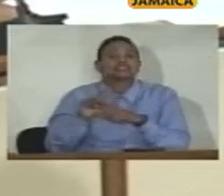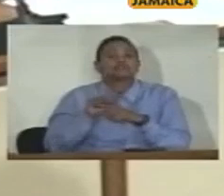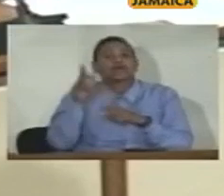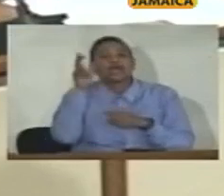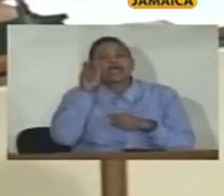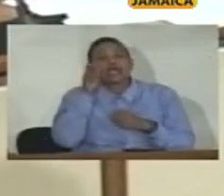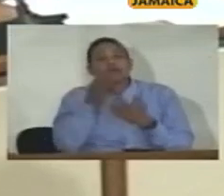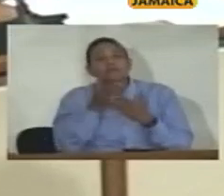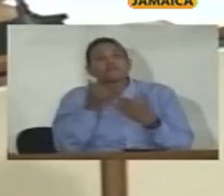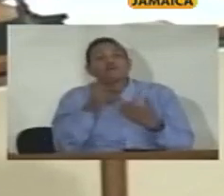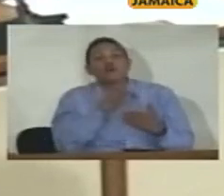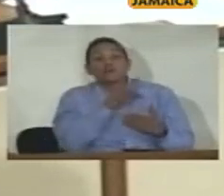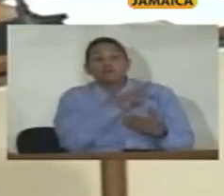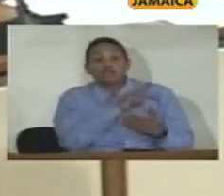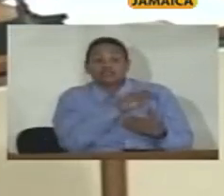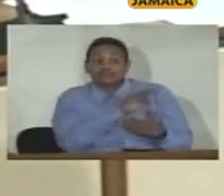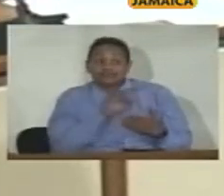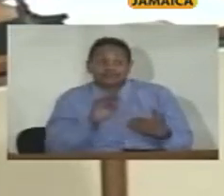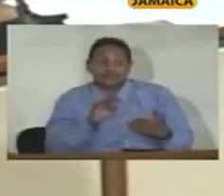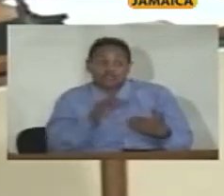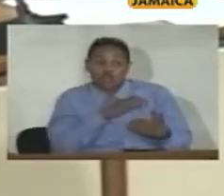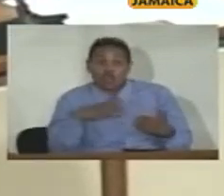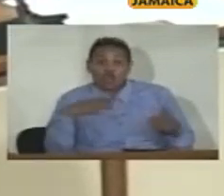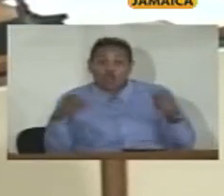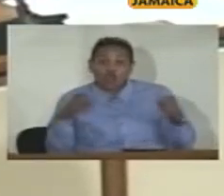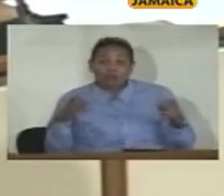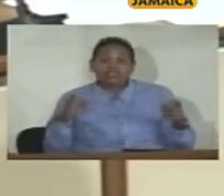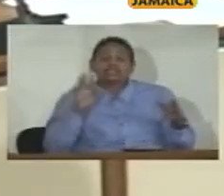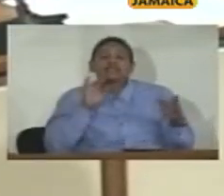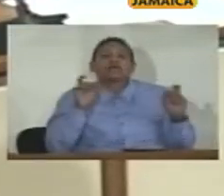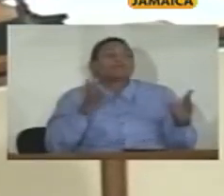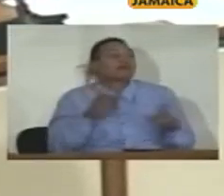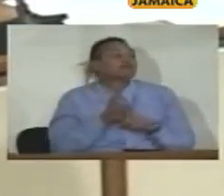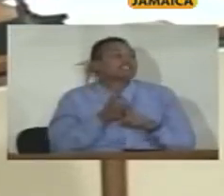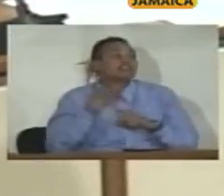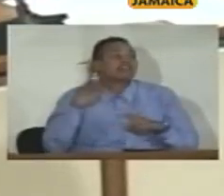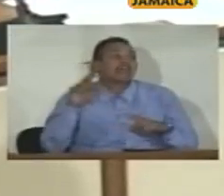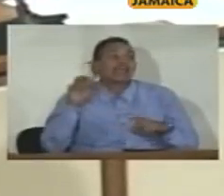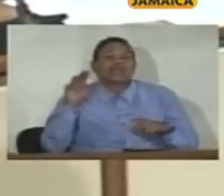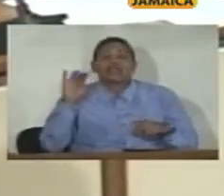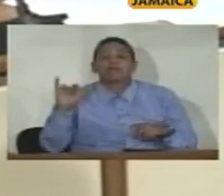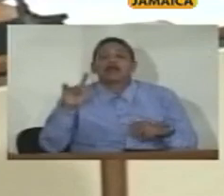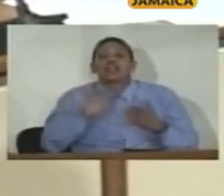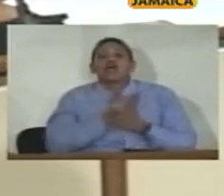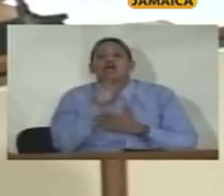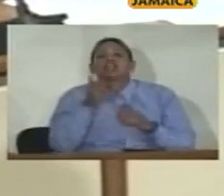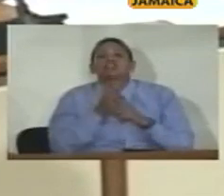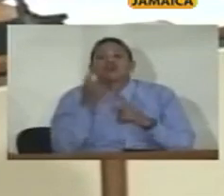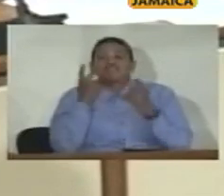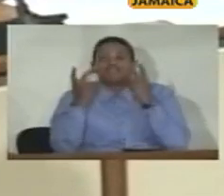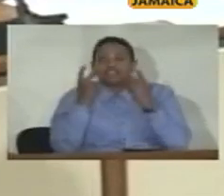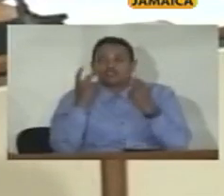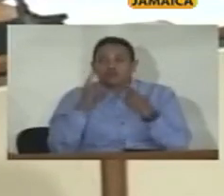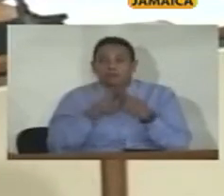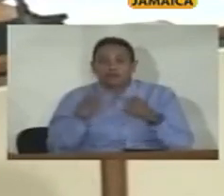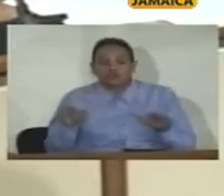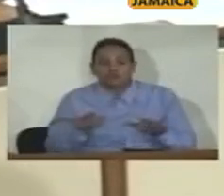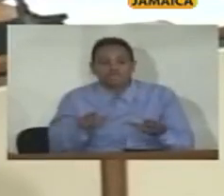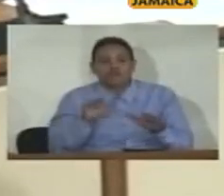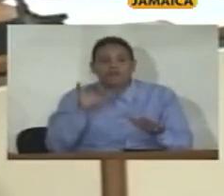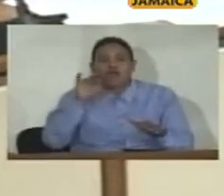the Personnel Committee, Board of Management of the Edna Manley College of the Visual and Performing